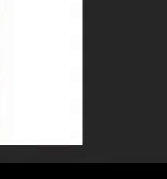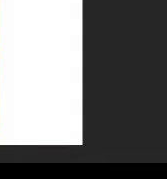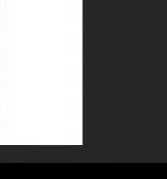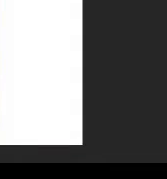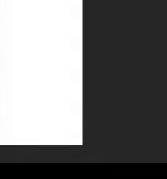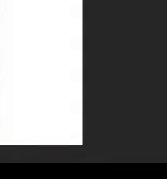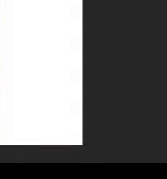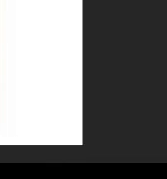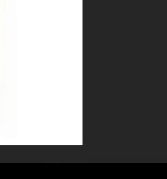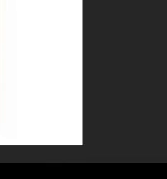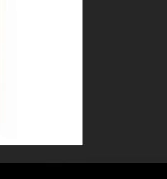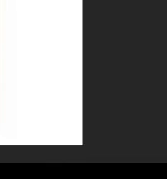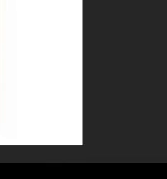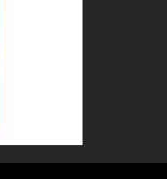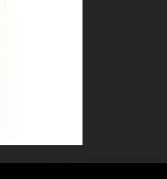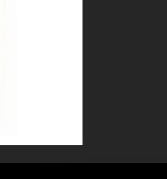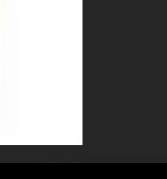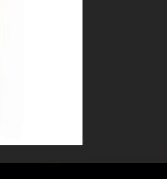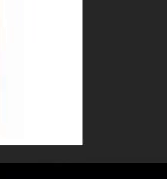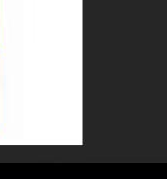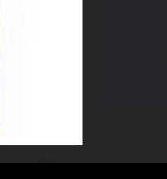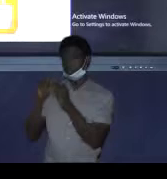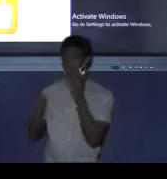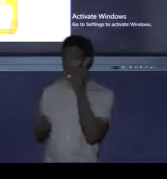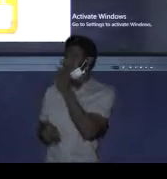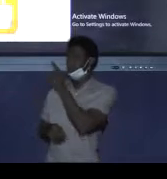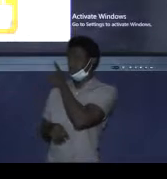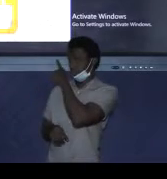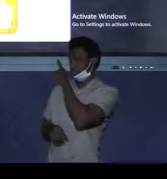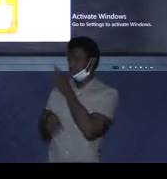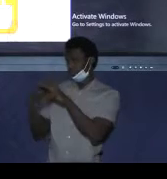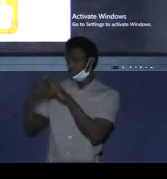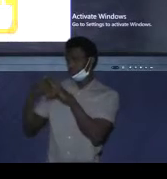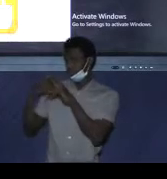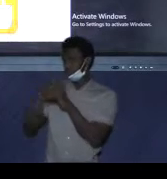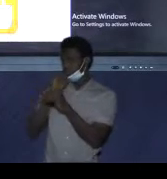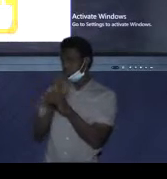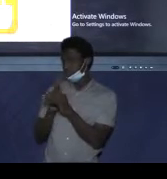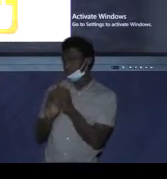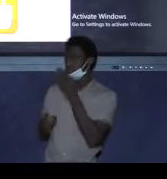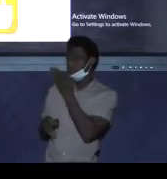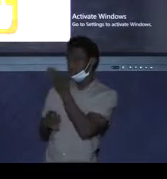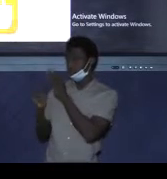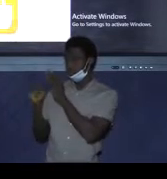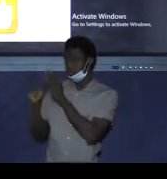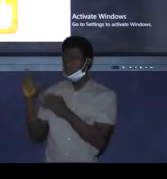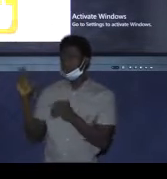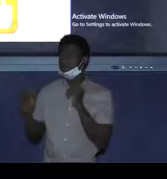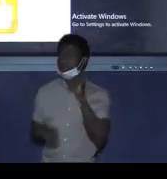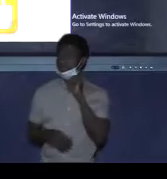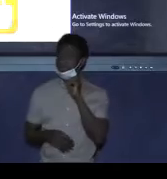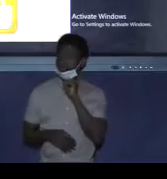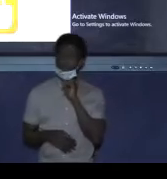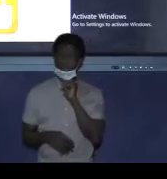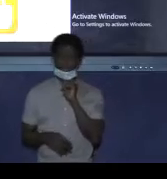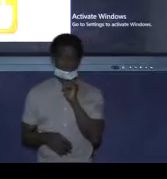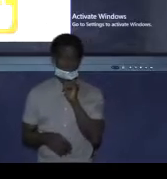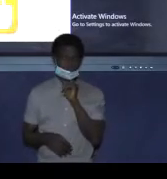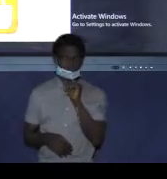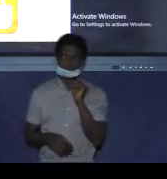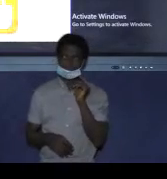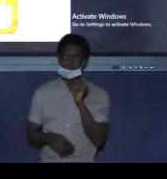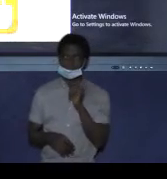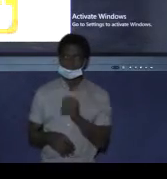is just to tell you, once you see it, you know that this is wet and dry because the names are already written there. Wet and dry